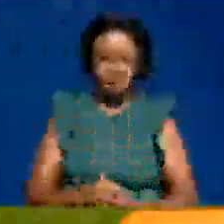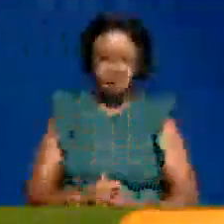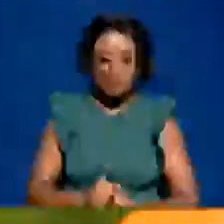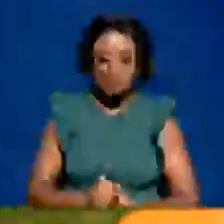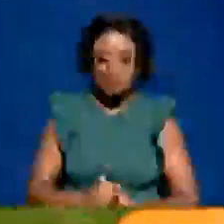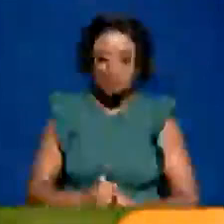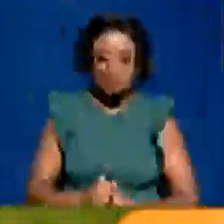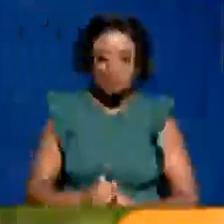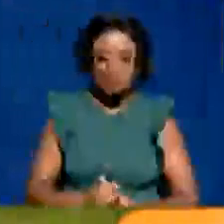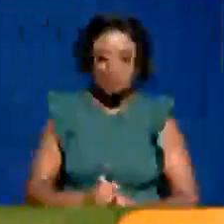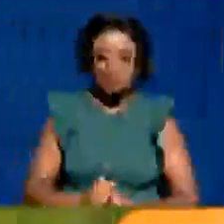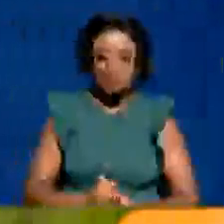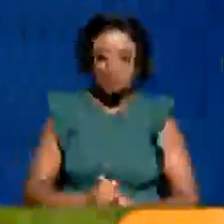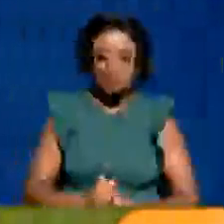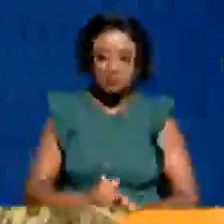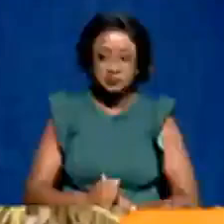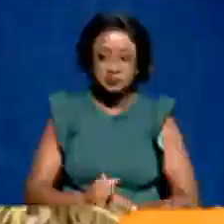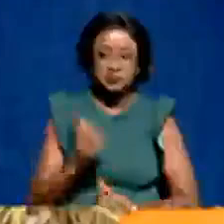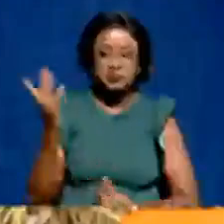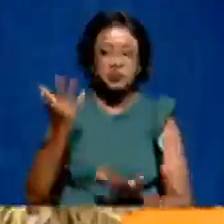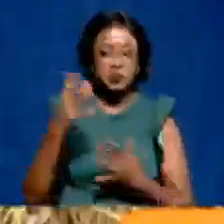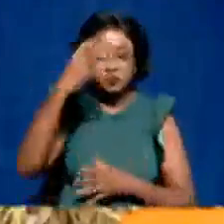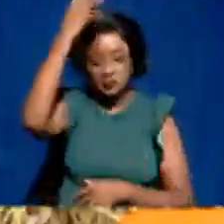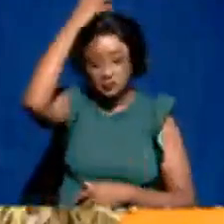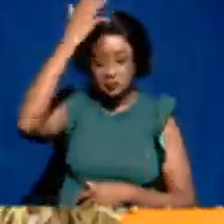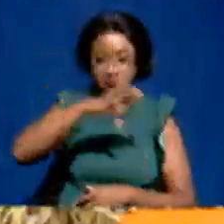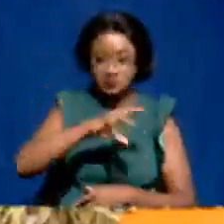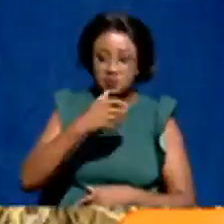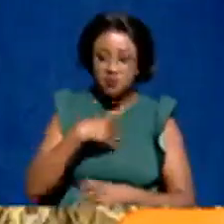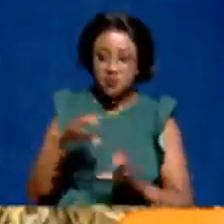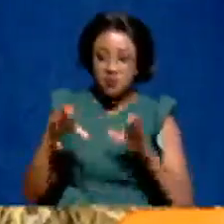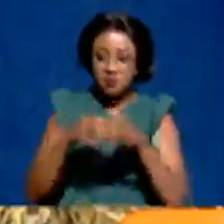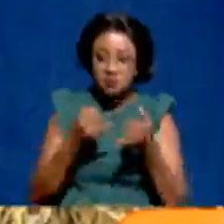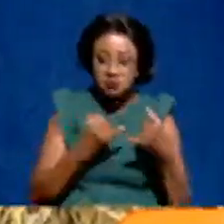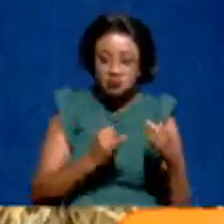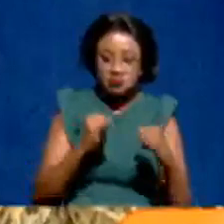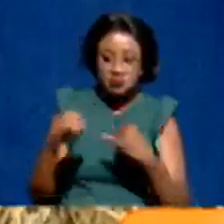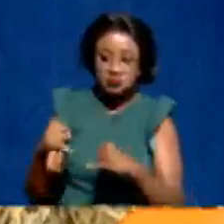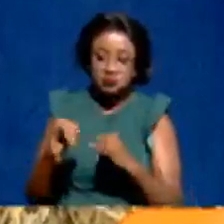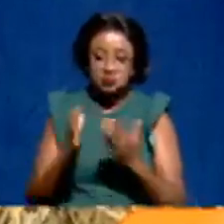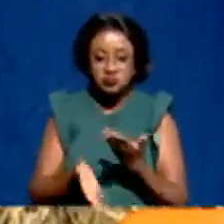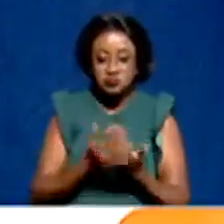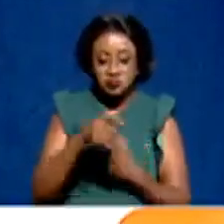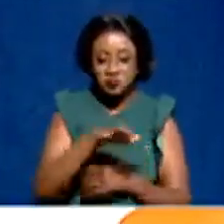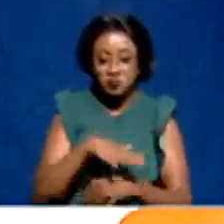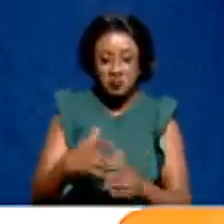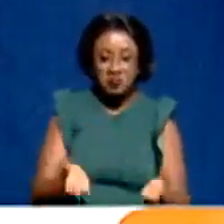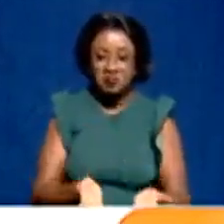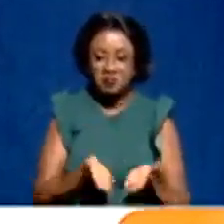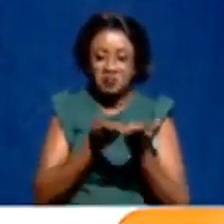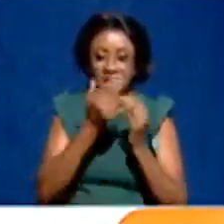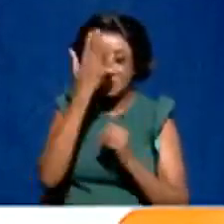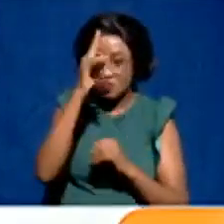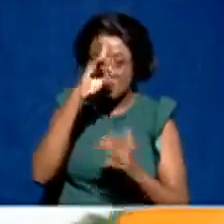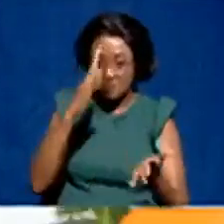At the heart of Witu village in Lamu County lies a community trying to breathe new life into the dying wetland. They believe they